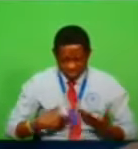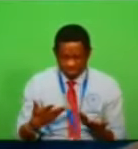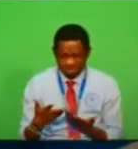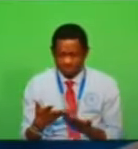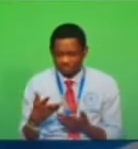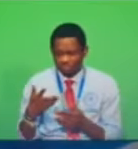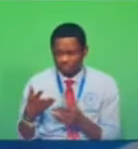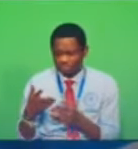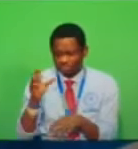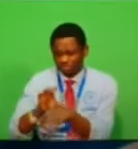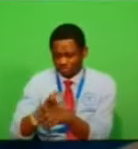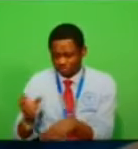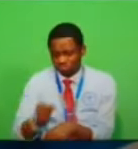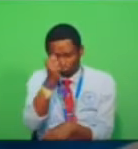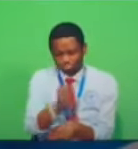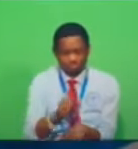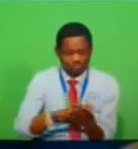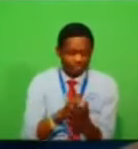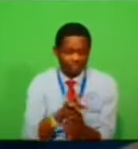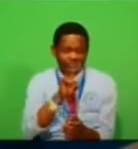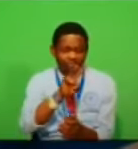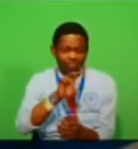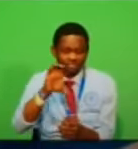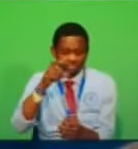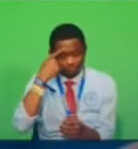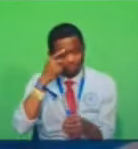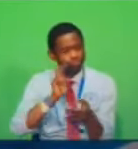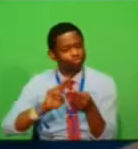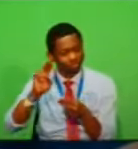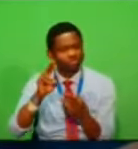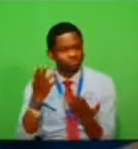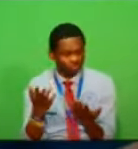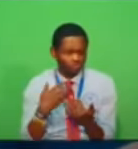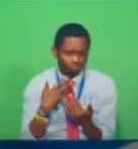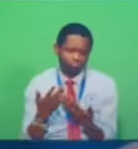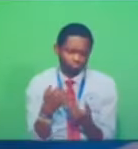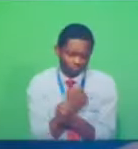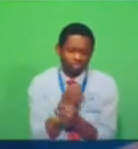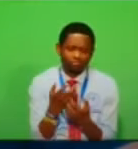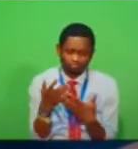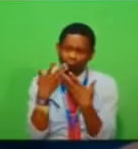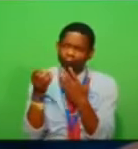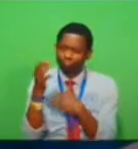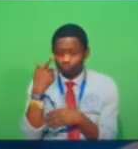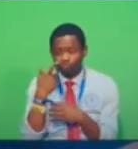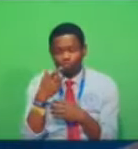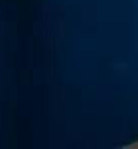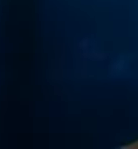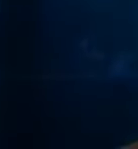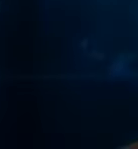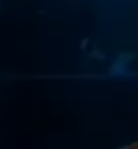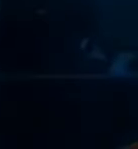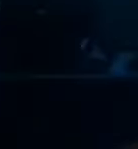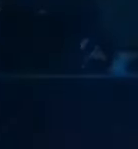the emphasis to family upbringing, the church, and the love that our fathers continuously have shown to us by granting us opportunity, which have enabled us